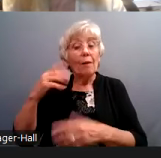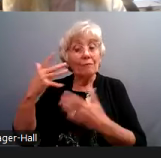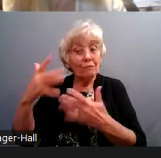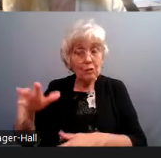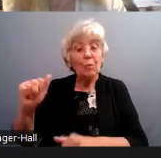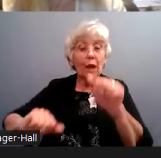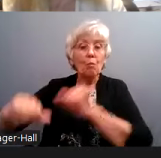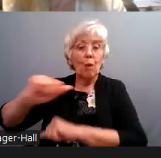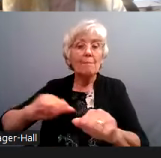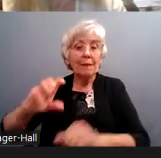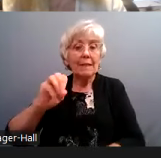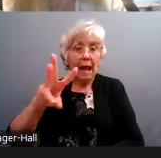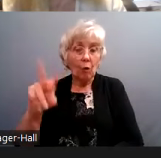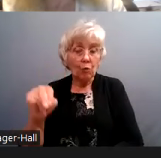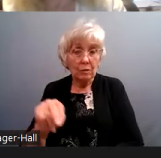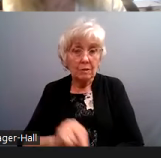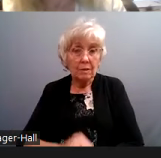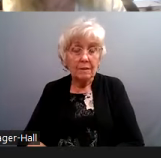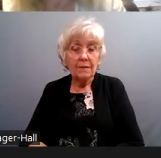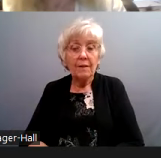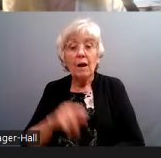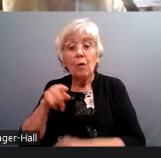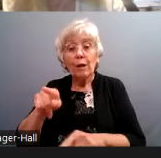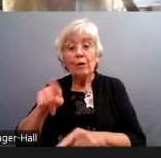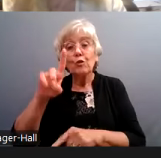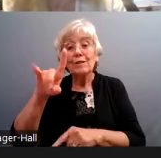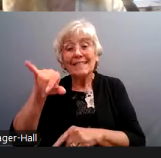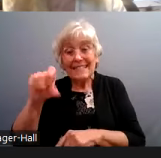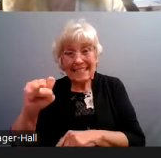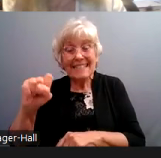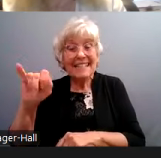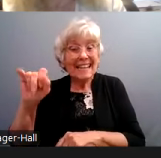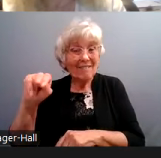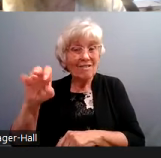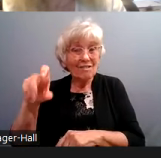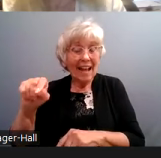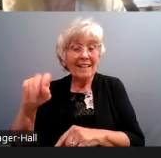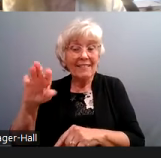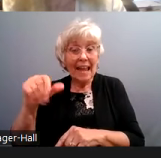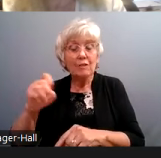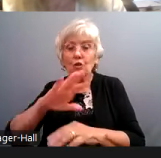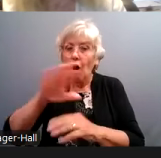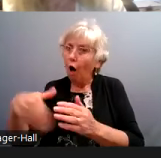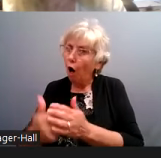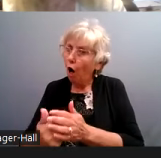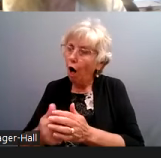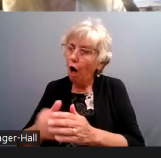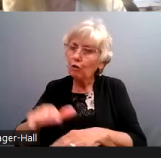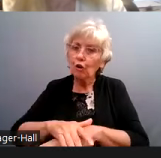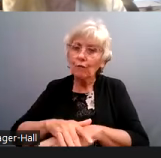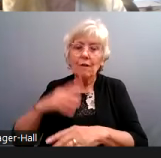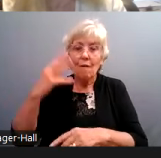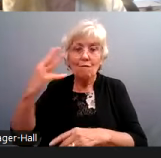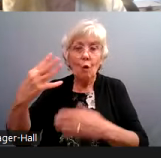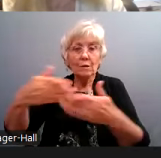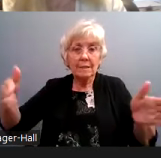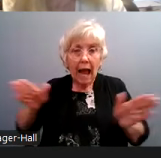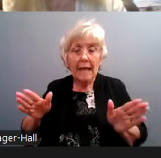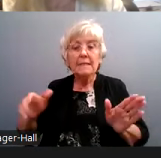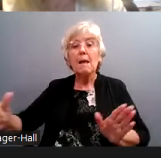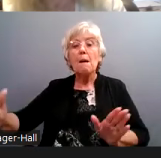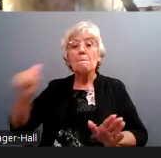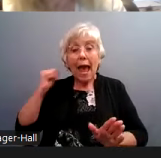you know, so when you're disinfecting the cages, so it's all surfaces of the cage, so it's 4 sides, the back, and then also the door